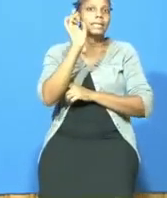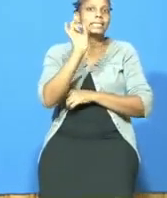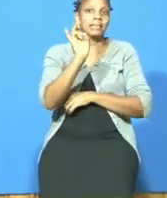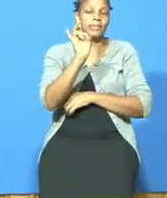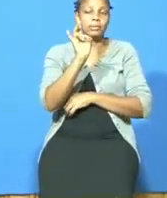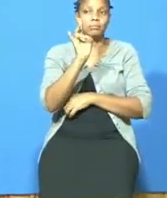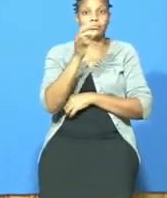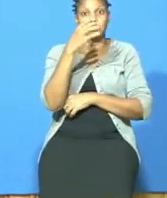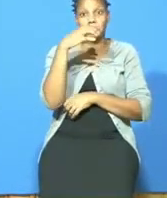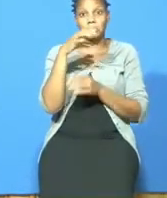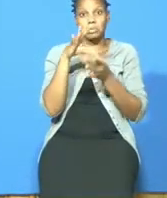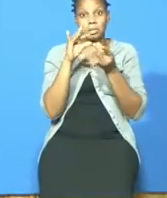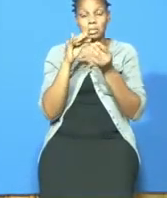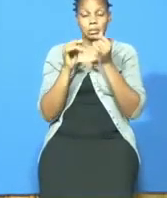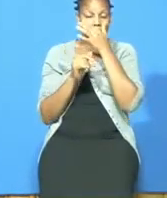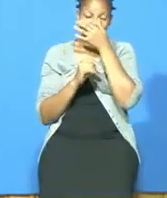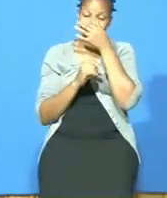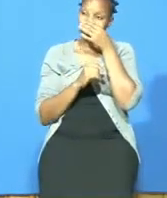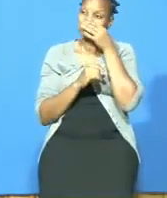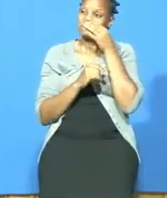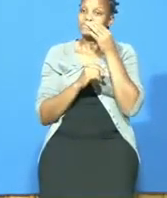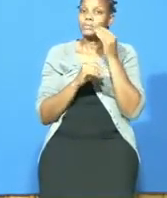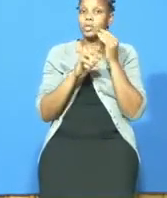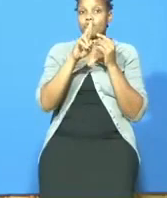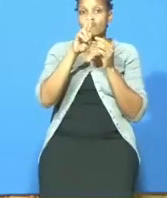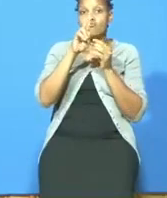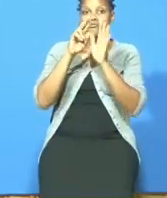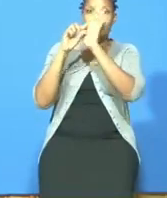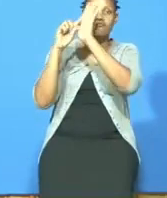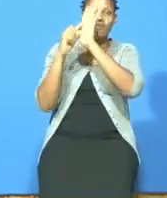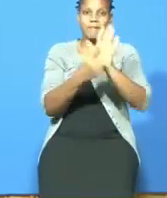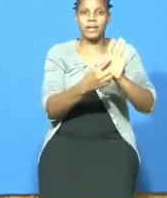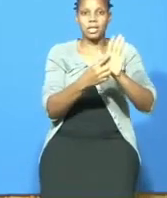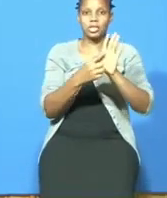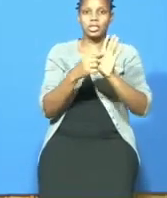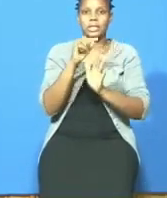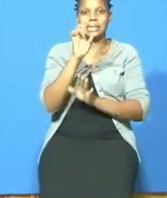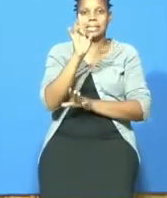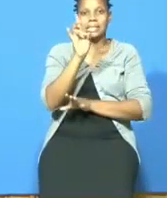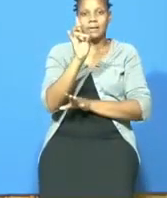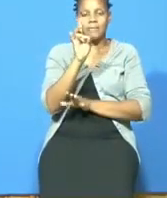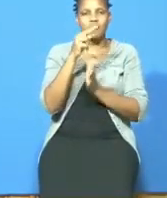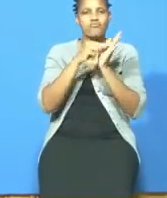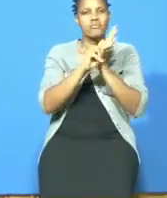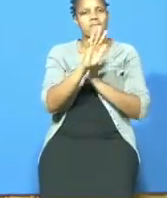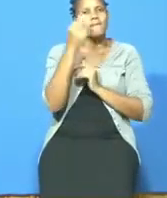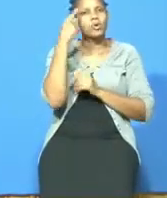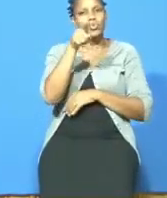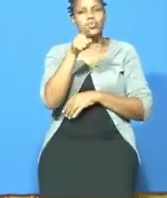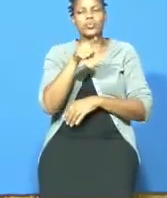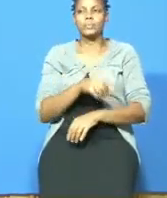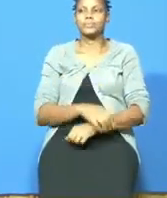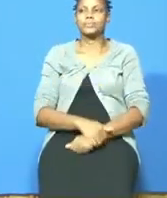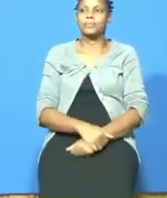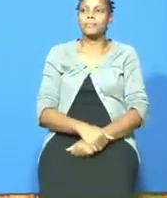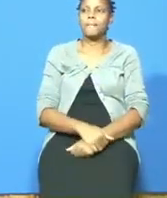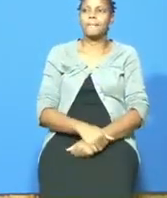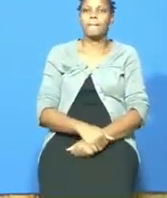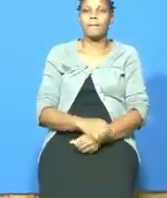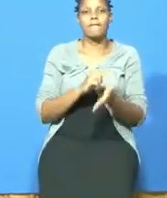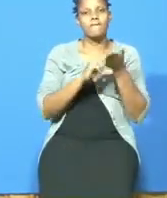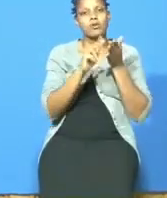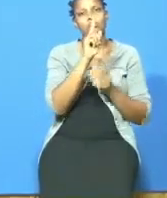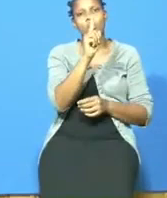afternoon, this evening. Revelation 7, I read in your hearing from verse